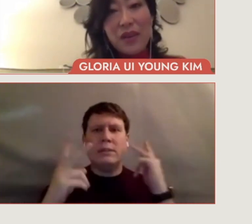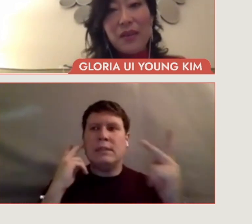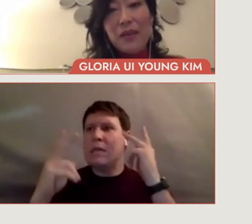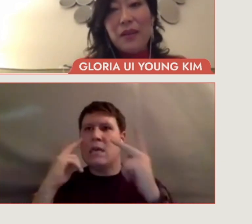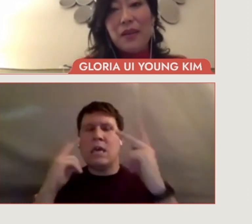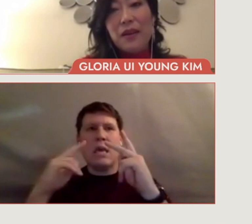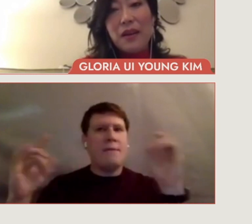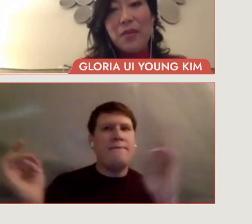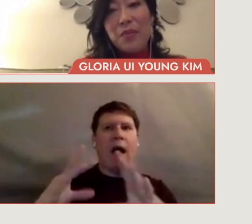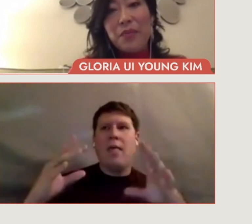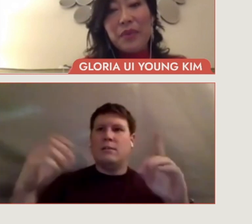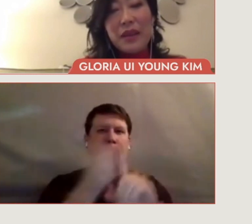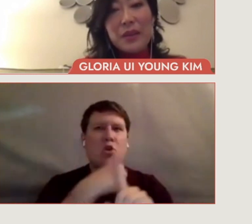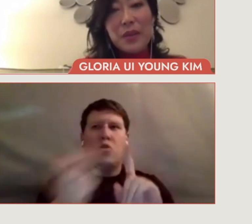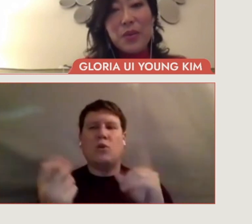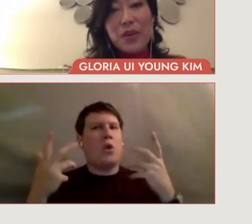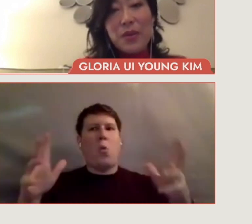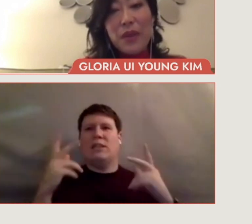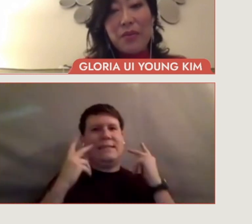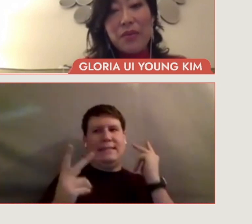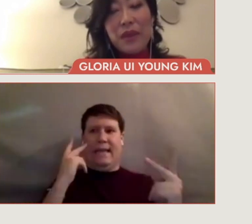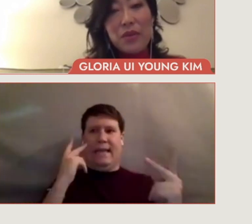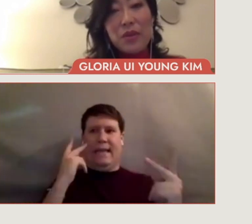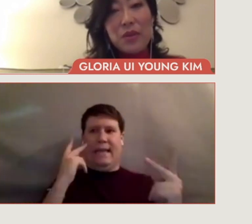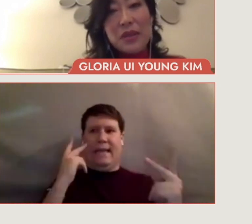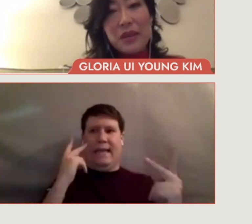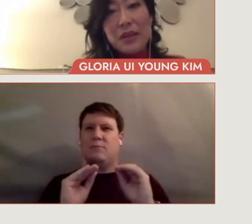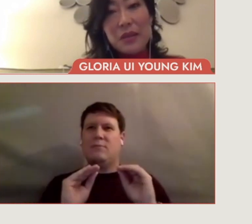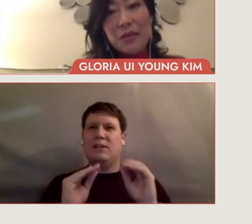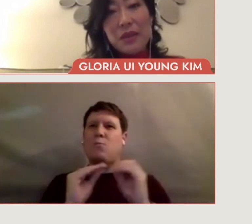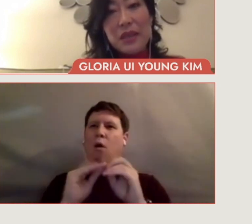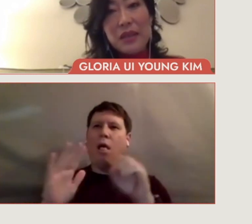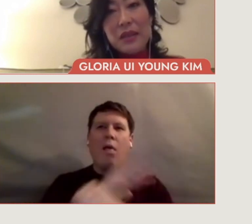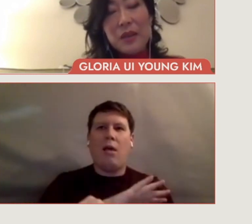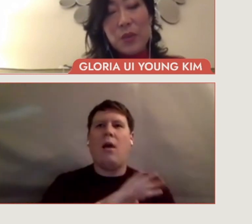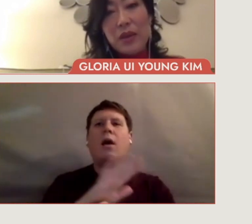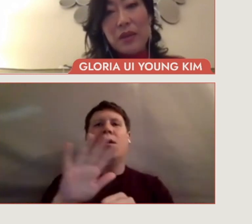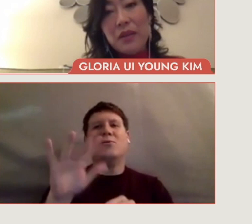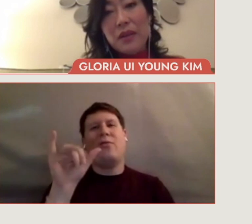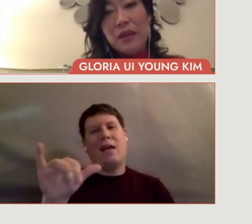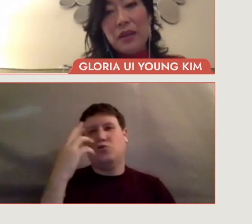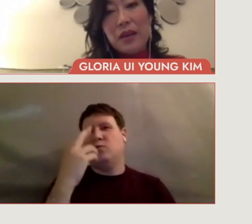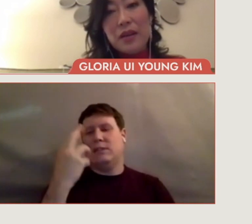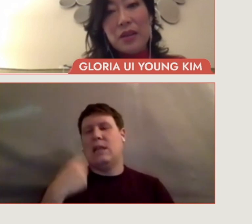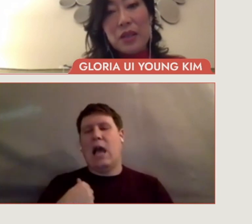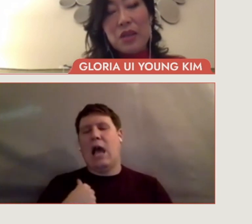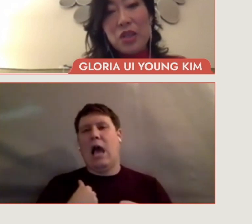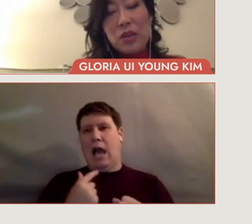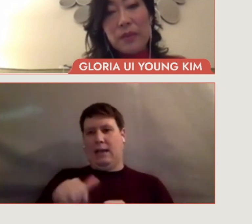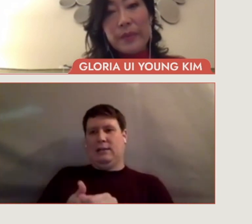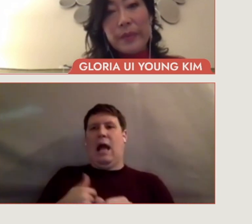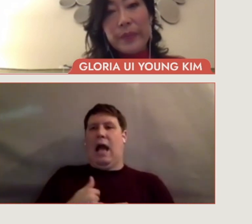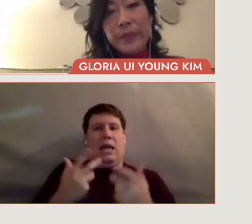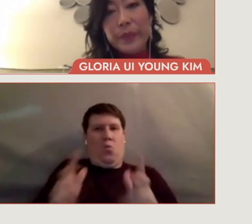graphic. And so, that was also discussed with Tina as well. And that